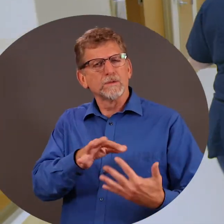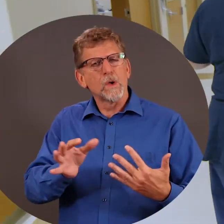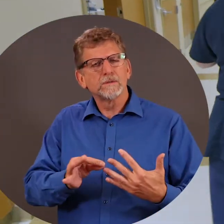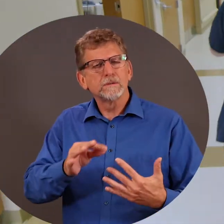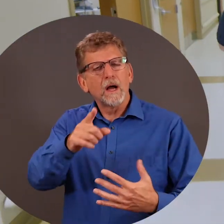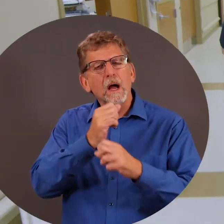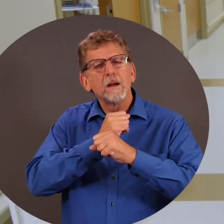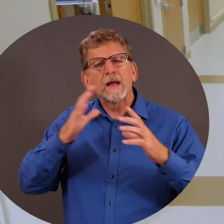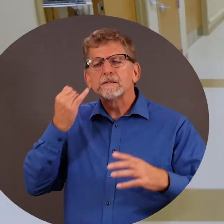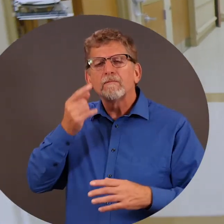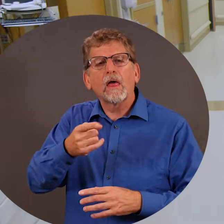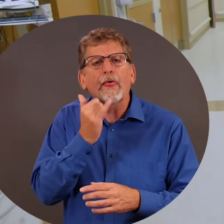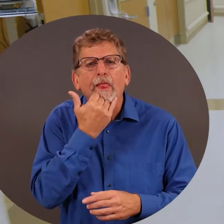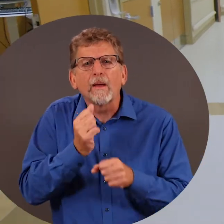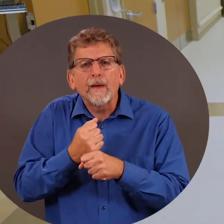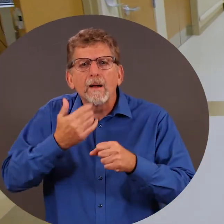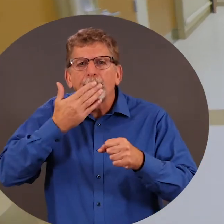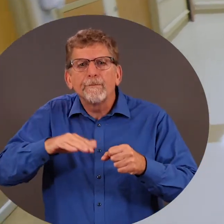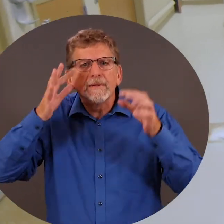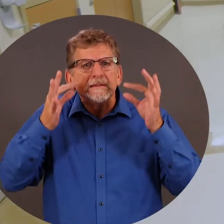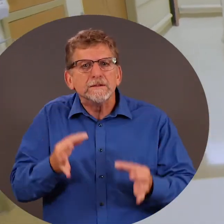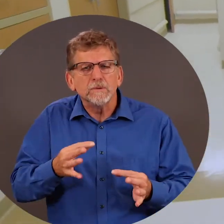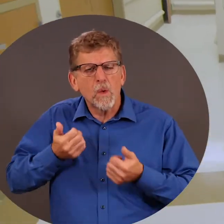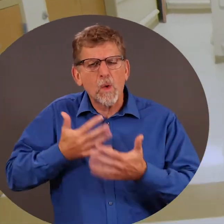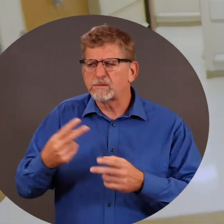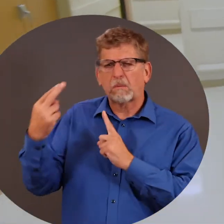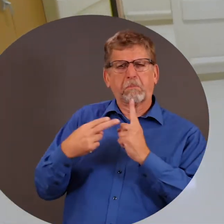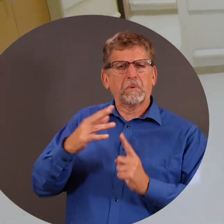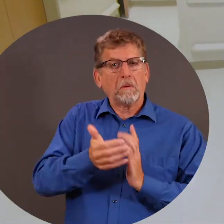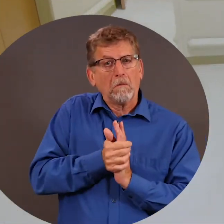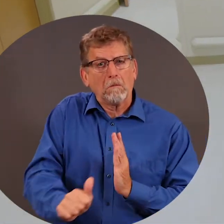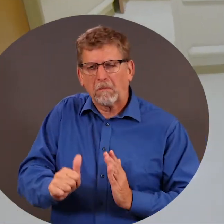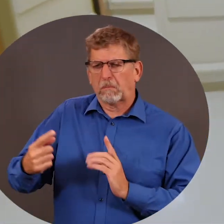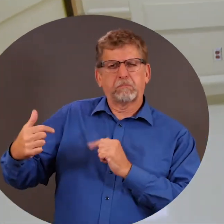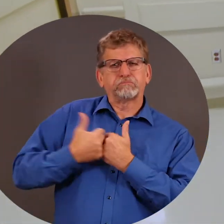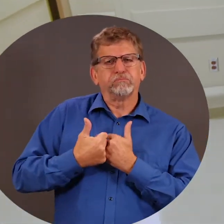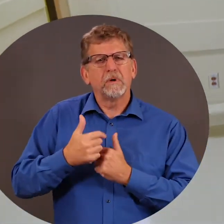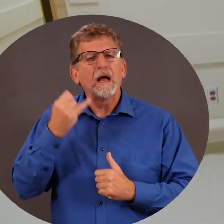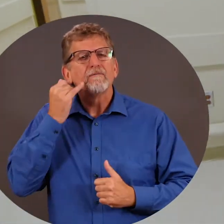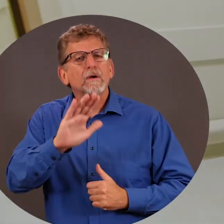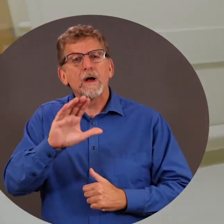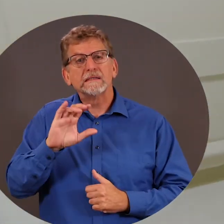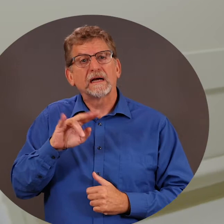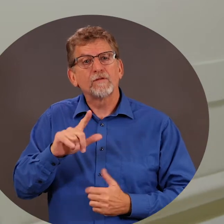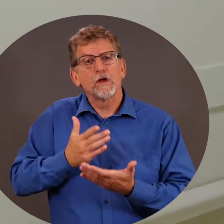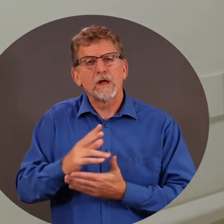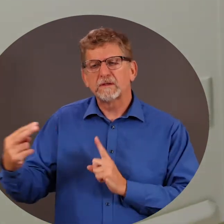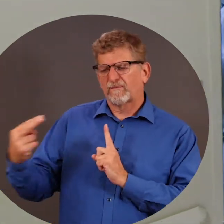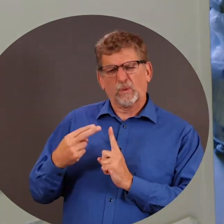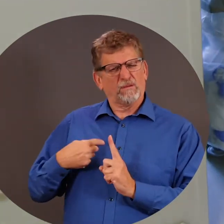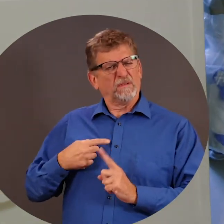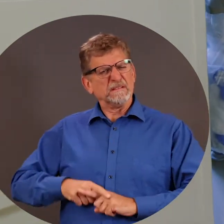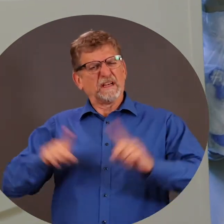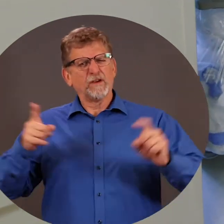Imagine losing the right to make your own choices. Imagine if a poor decision called your competence into question. If your